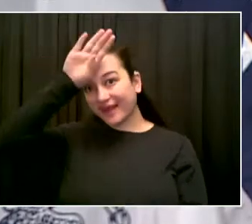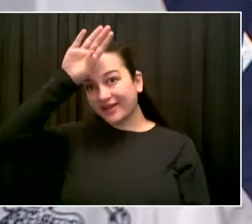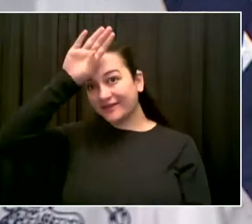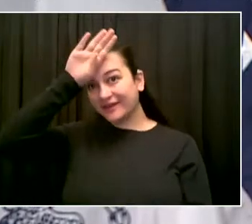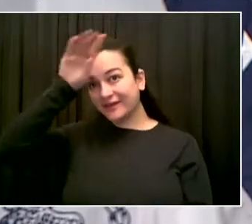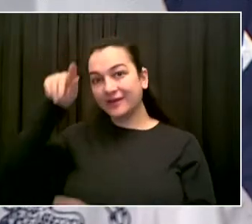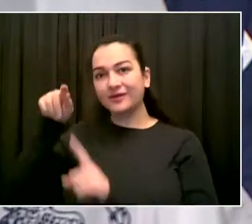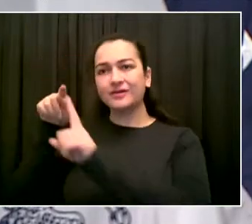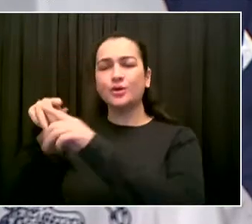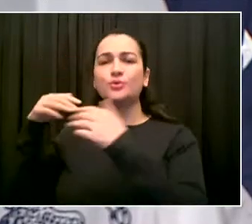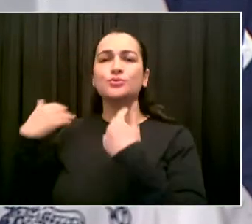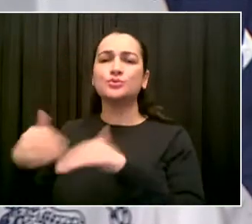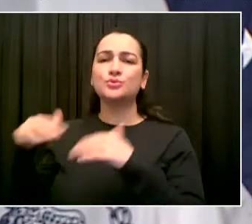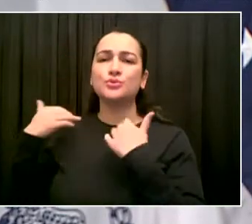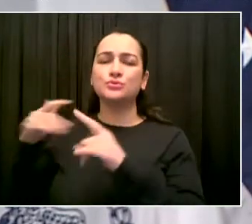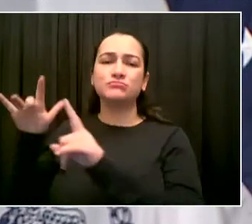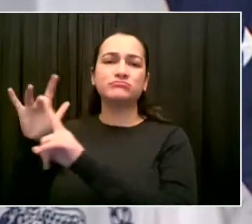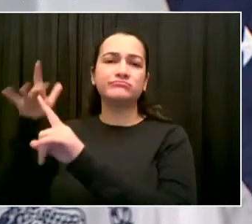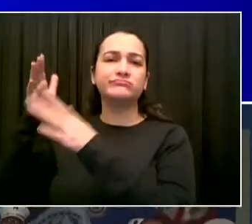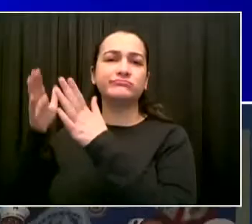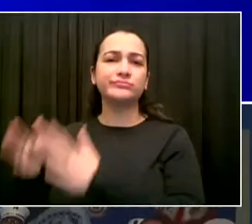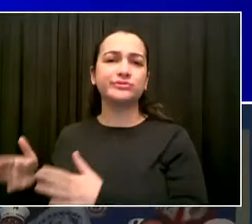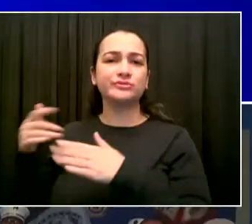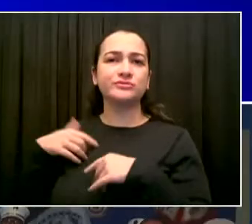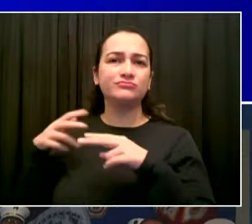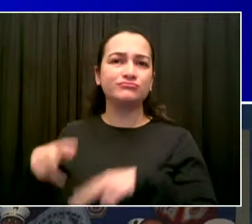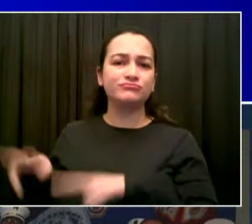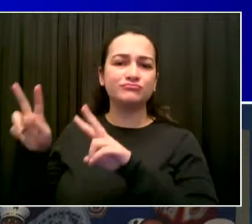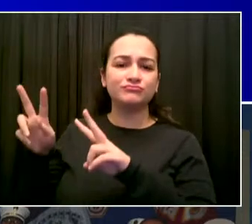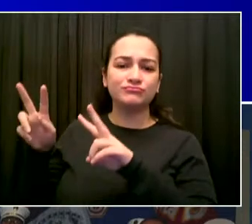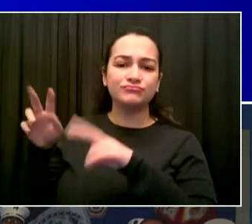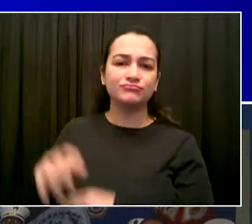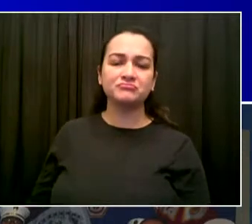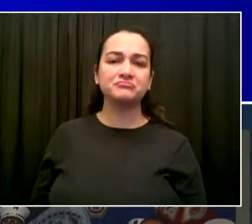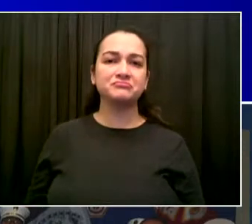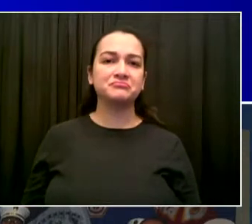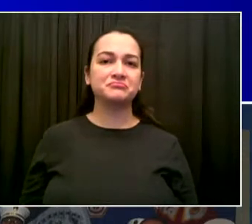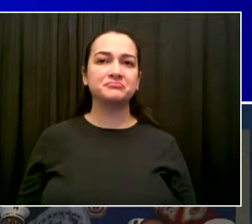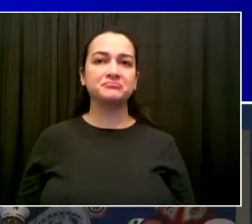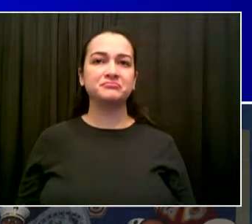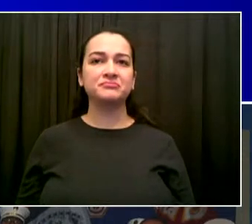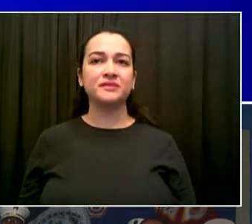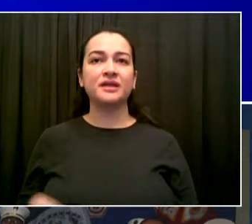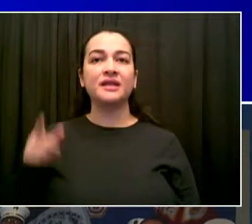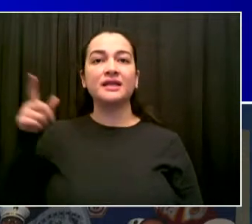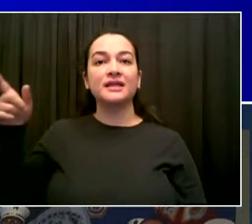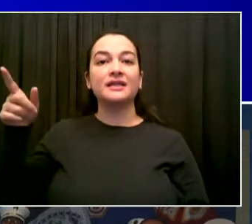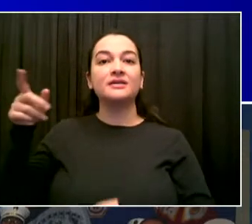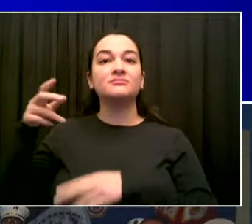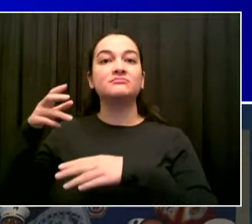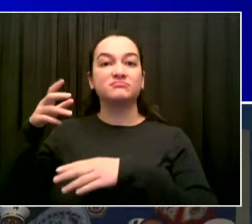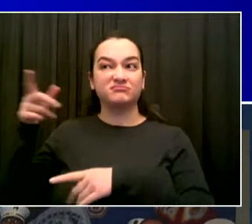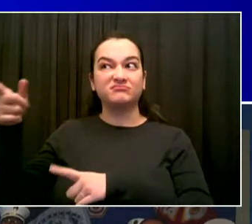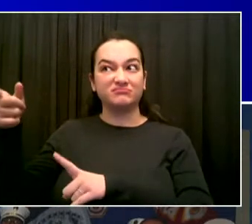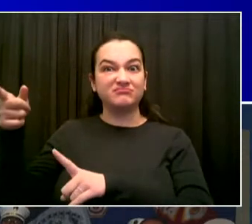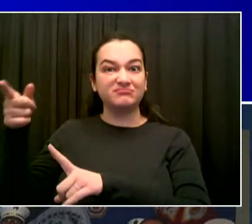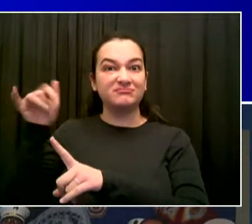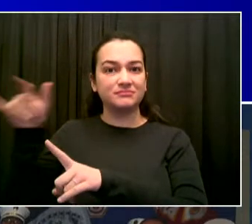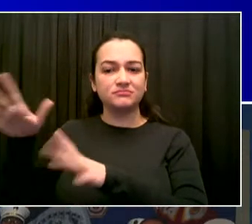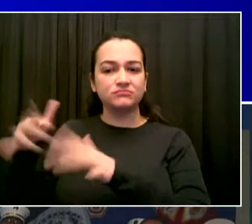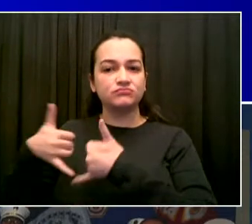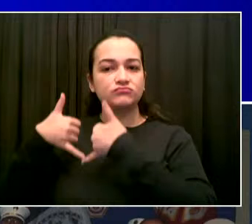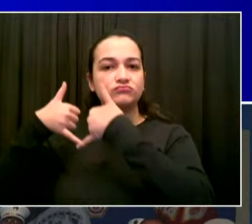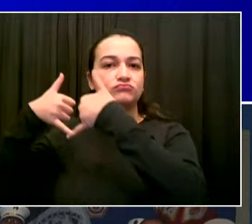us. So you'll see on your screen, I had the honor of meeting him and awarding him with the Fire Chiefs Association Medal in 2014